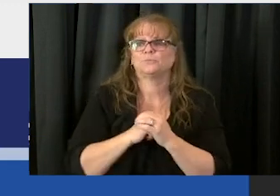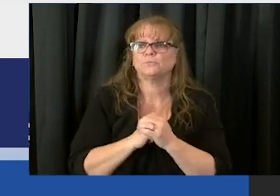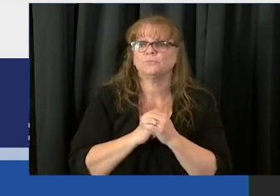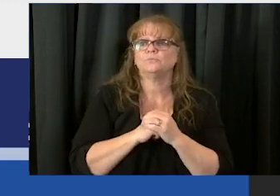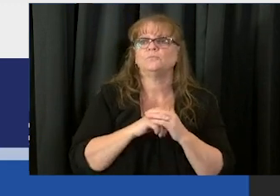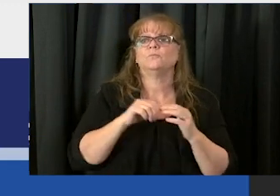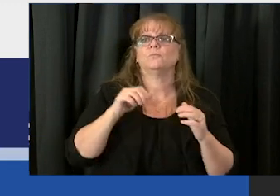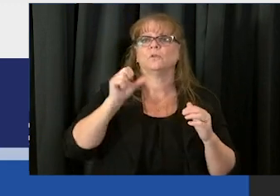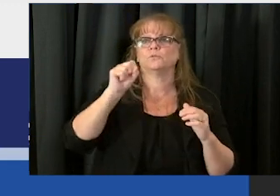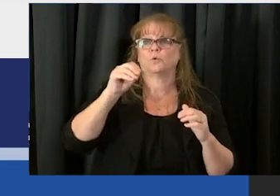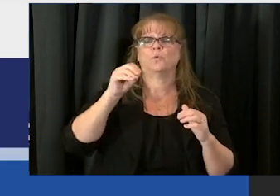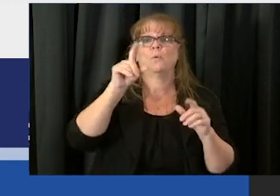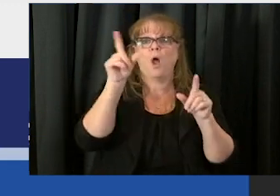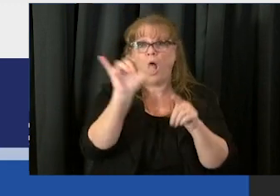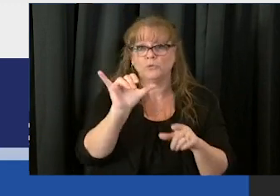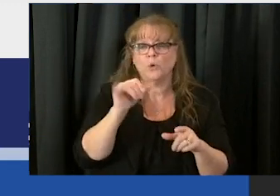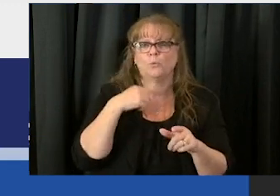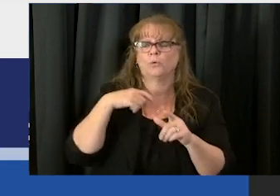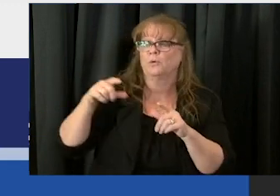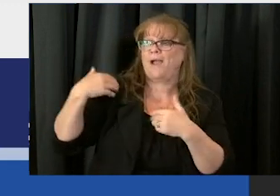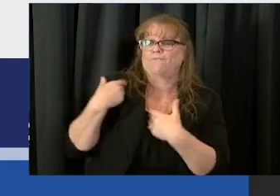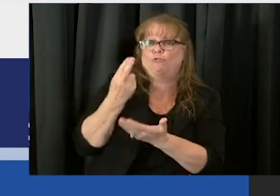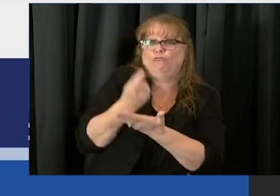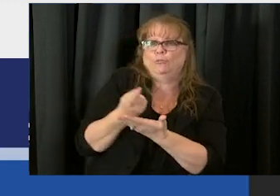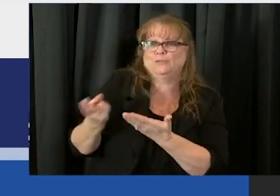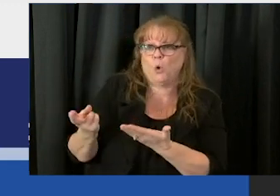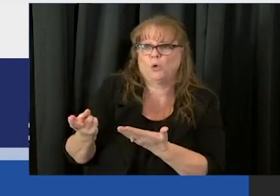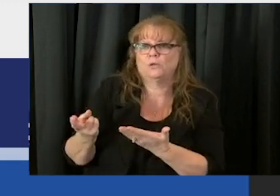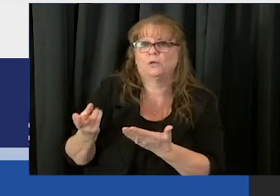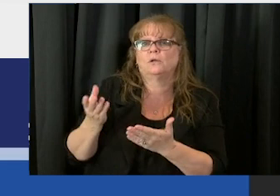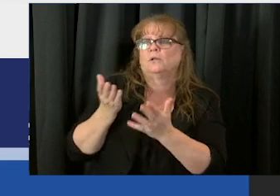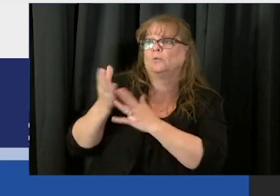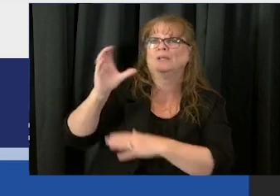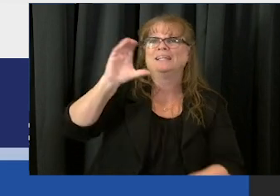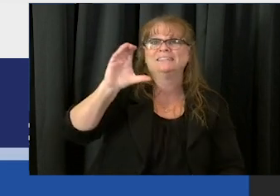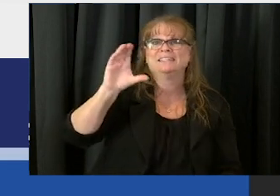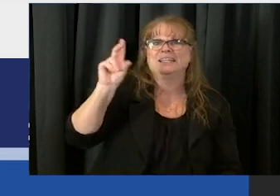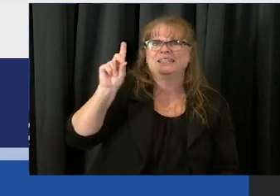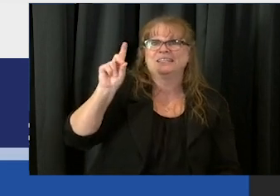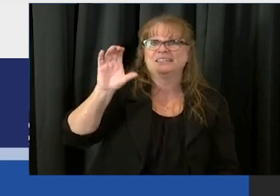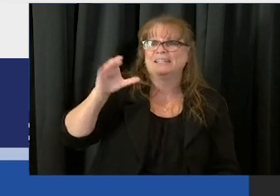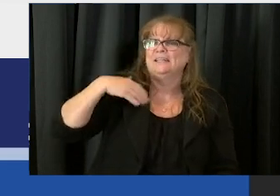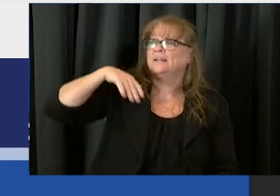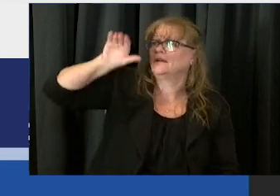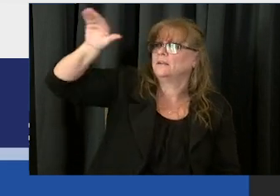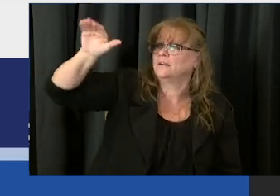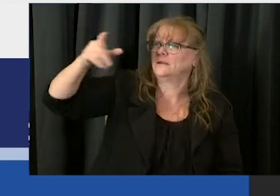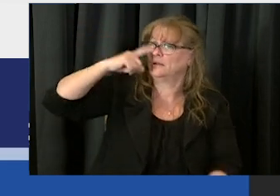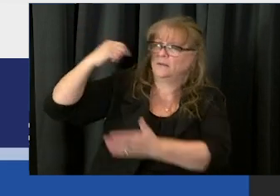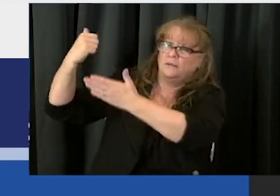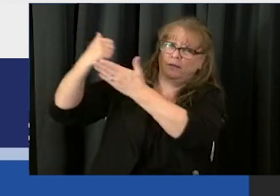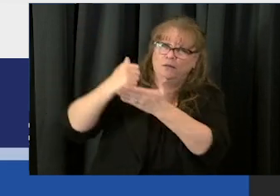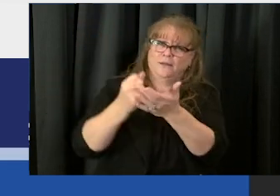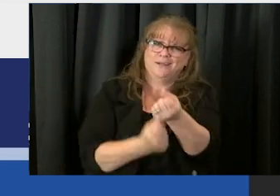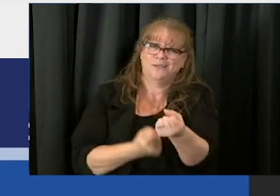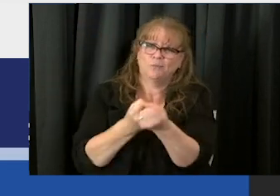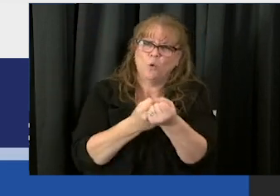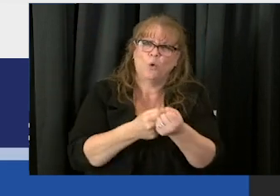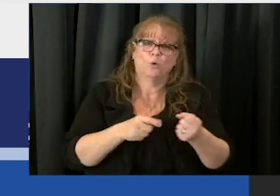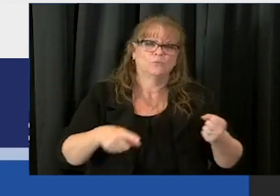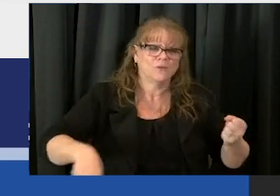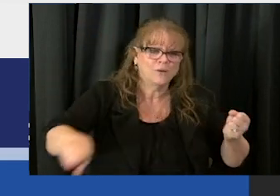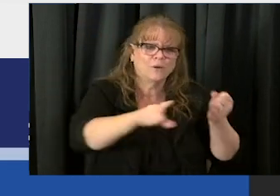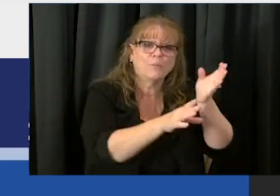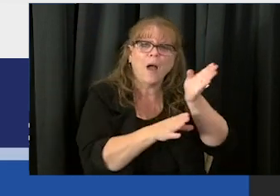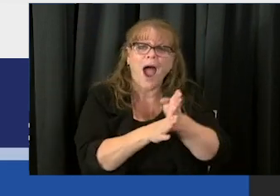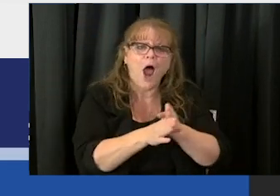Prevention for even more support for continued outreach and community engagement. And now I will turn the slide presentation back over